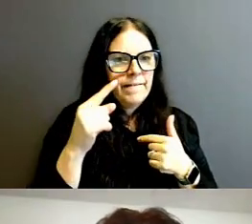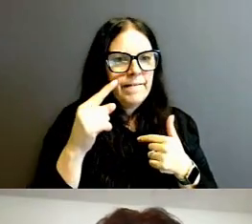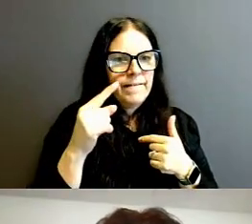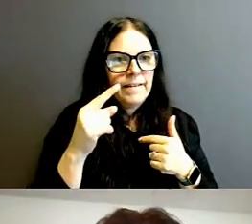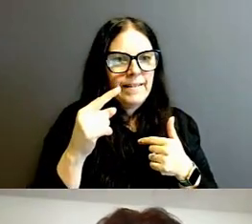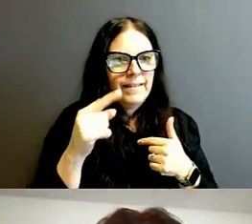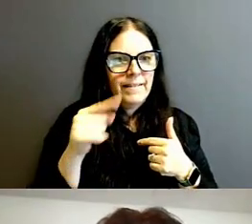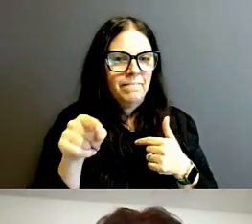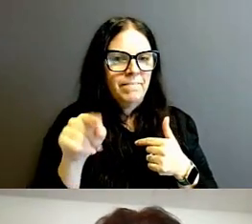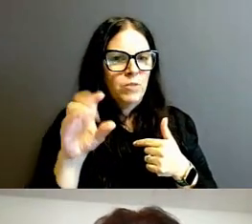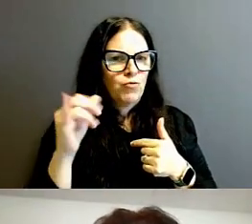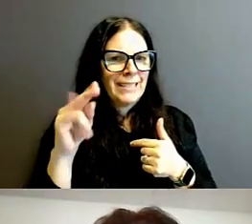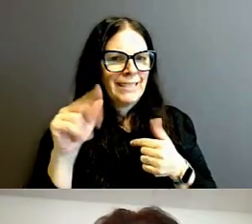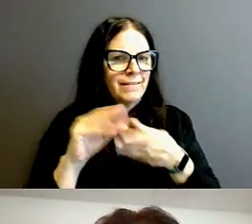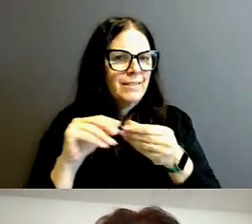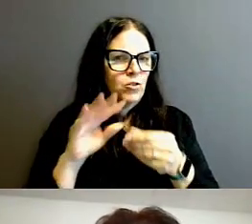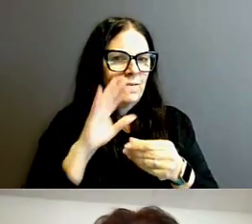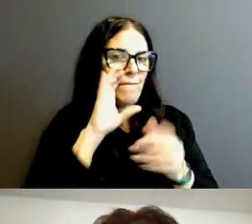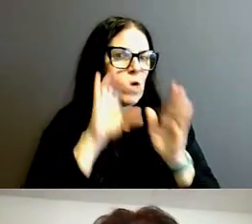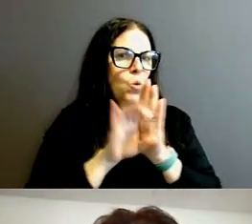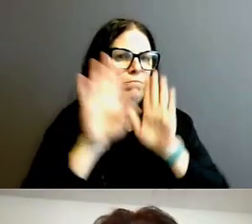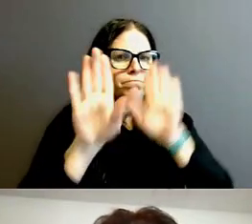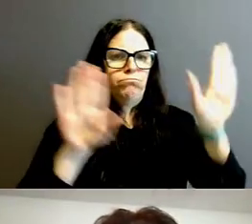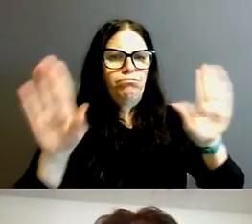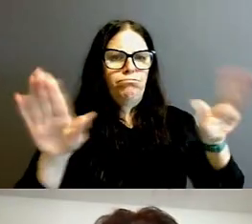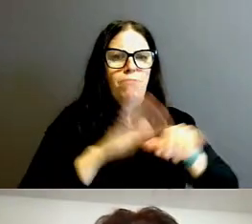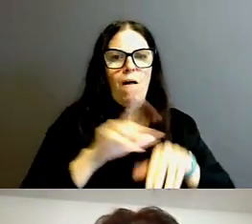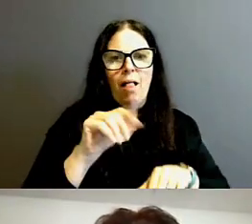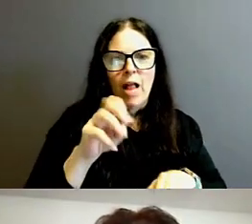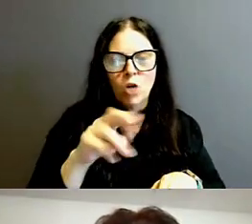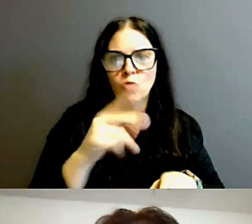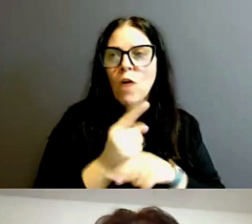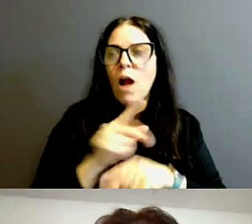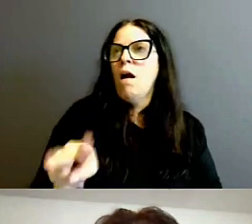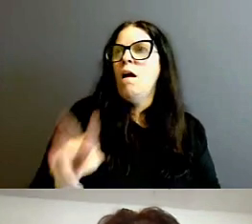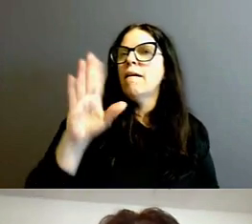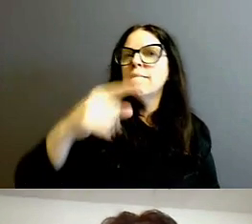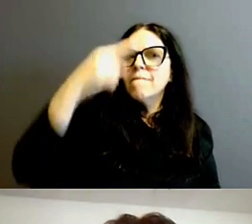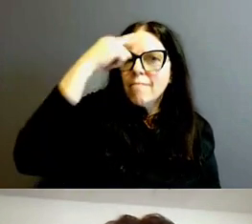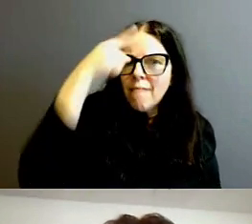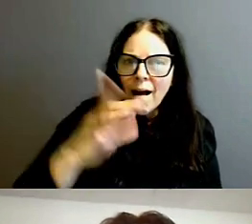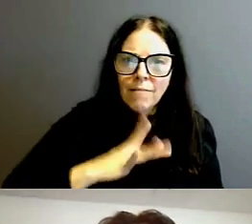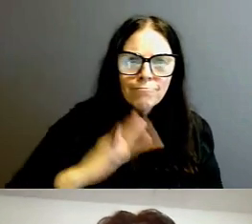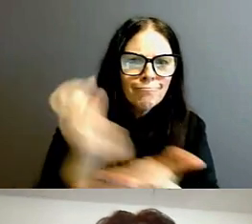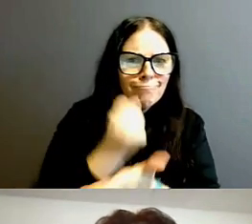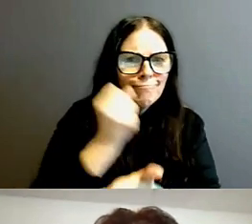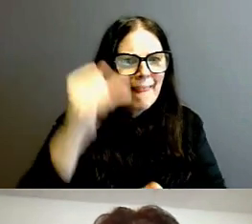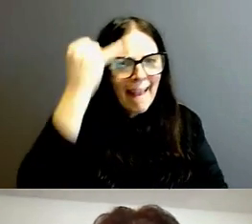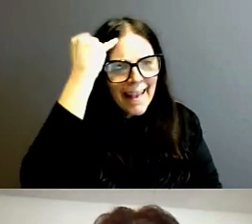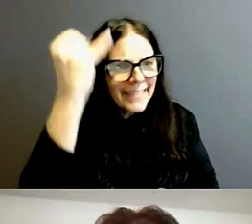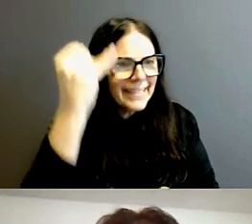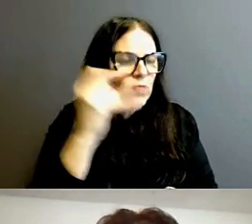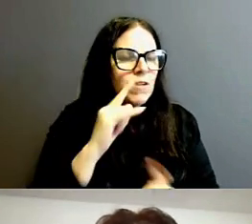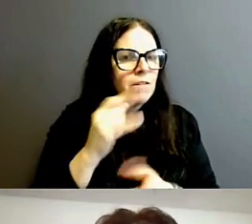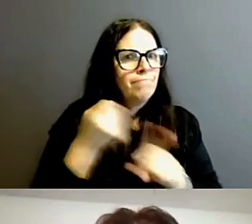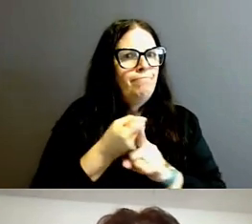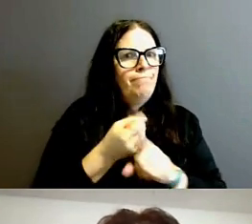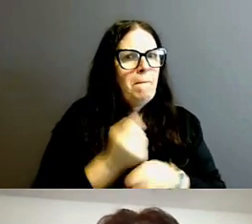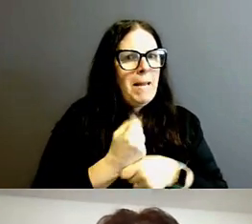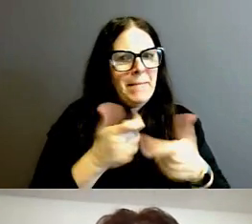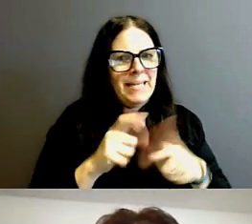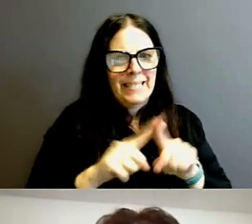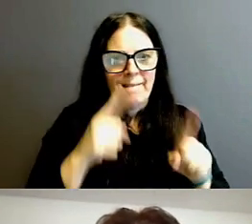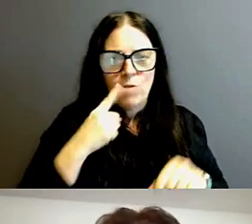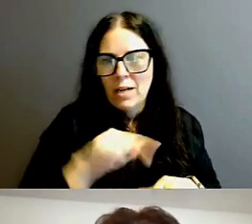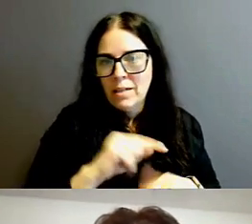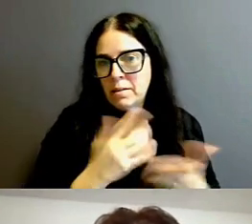from Christina, right? It just comes up from the pictures or on other things, but it can really make such a difference for us as organizations. And whether we